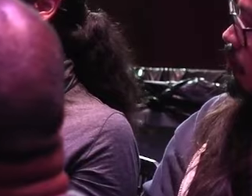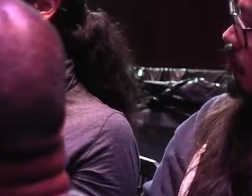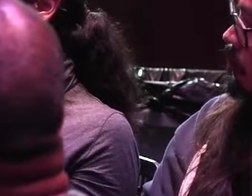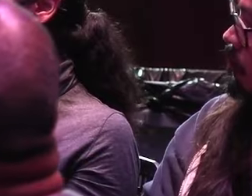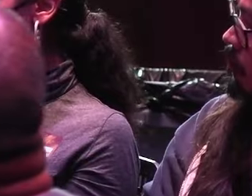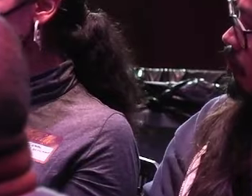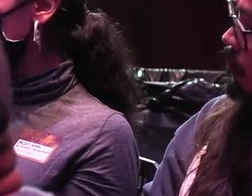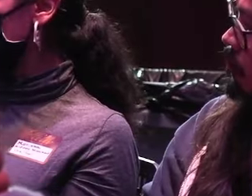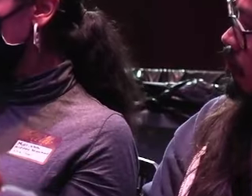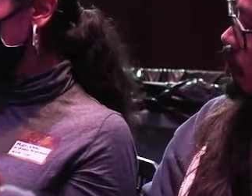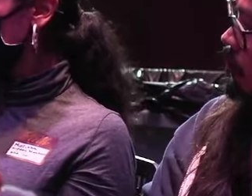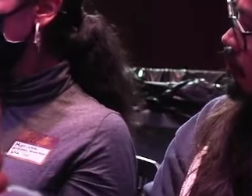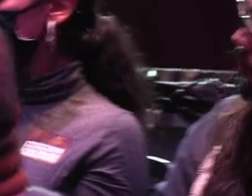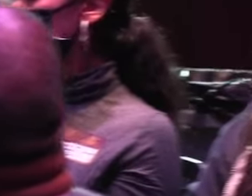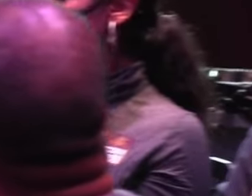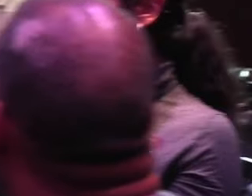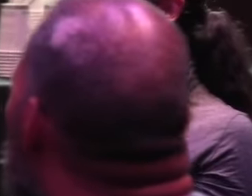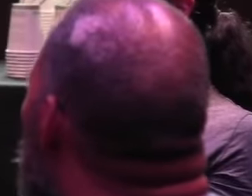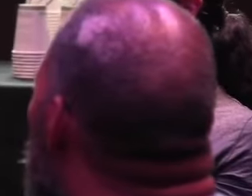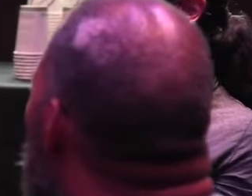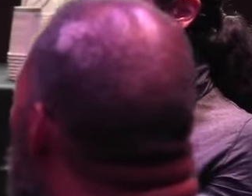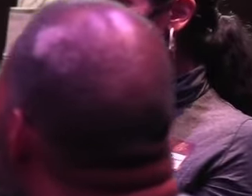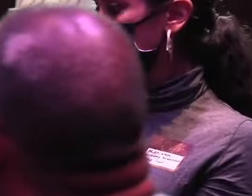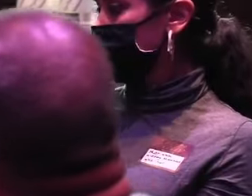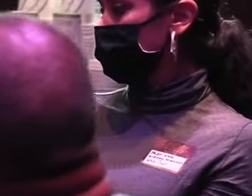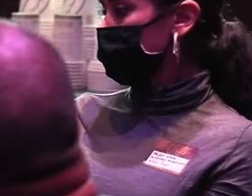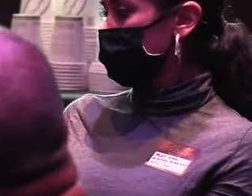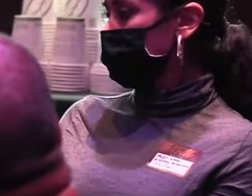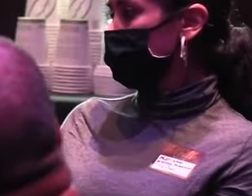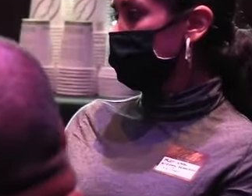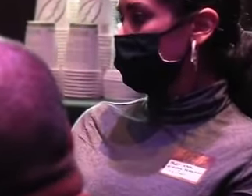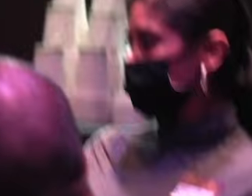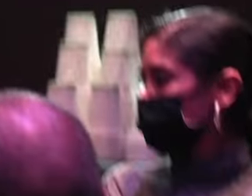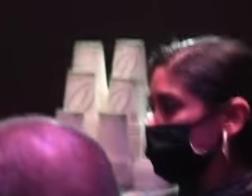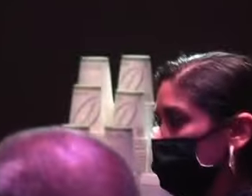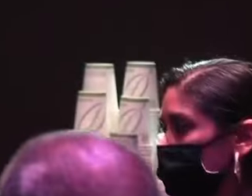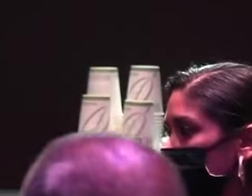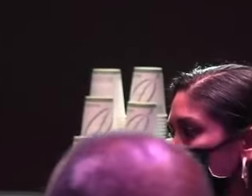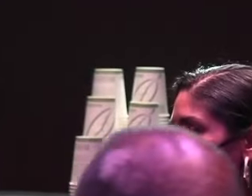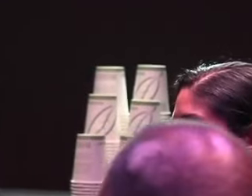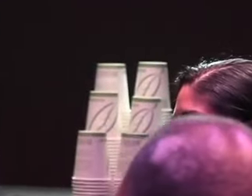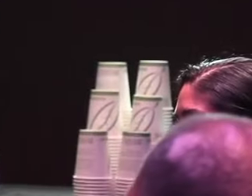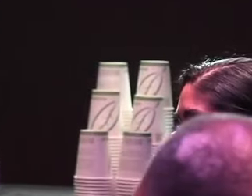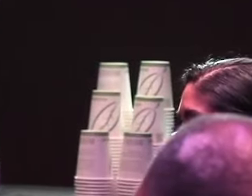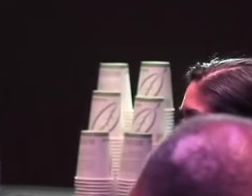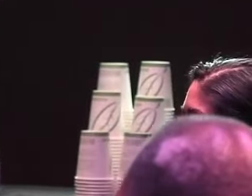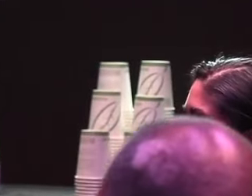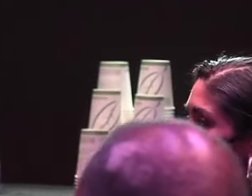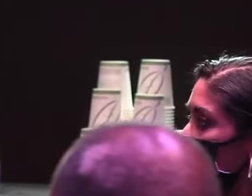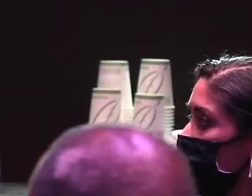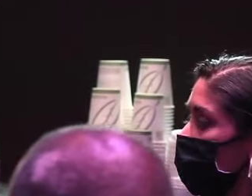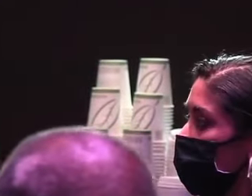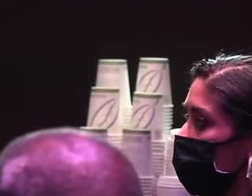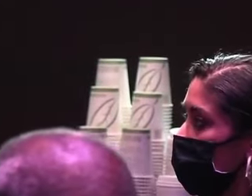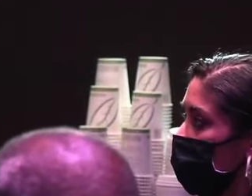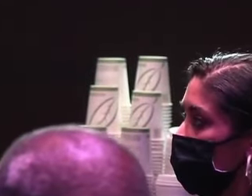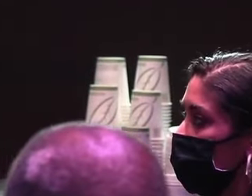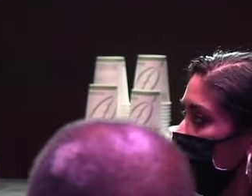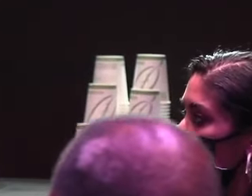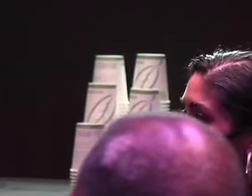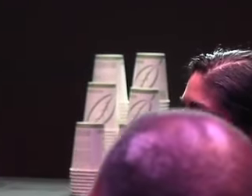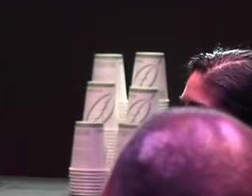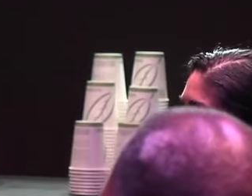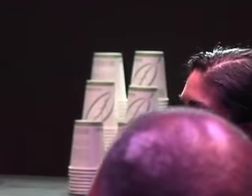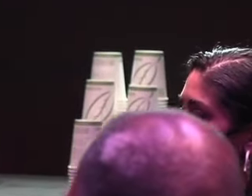going back to people and going back to like being in a circle together instead of all of these fancy words that we